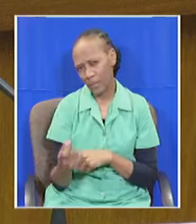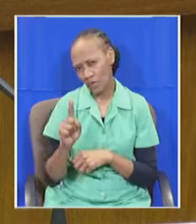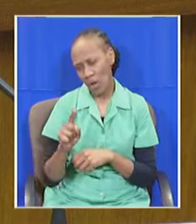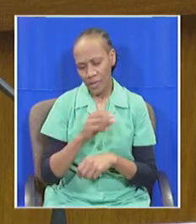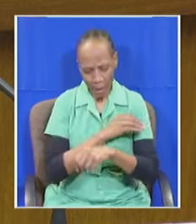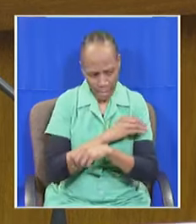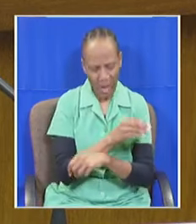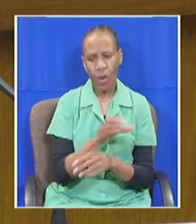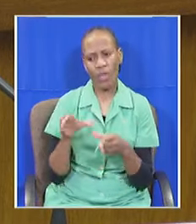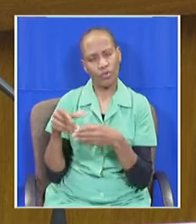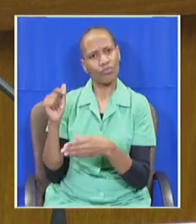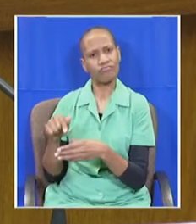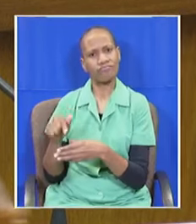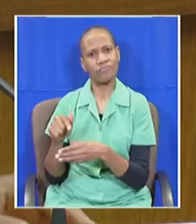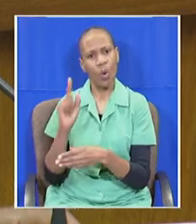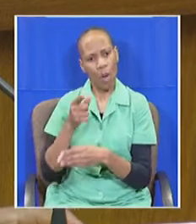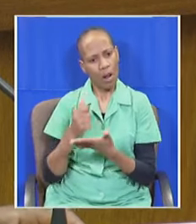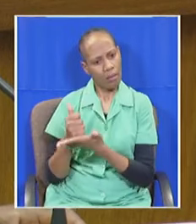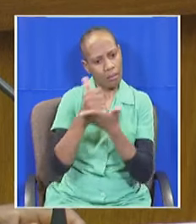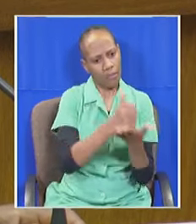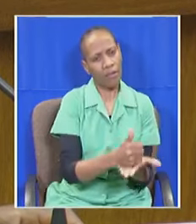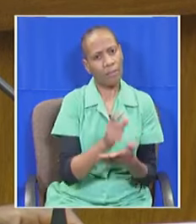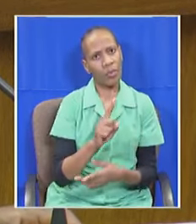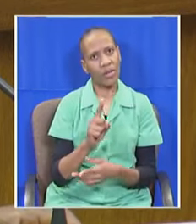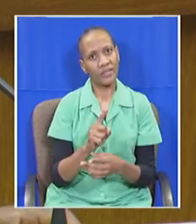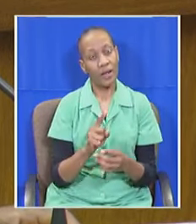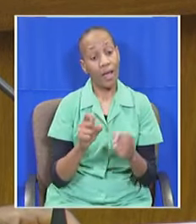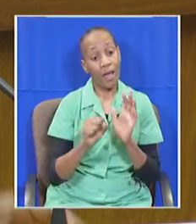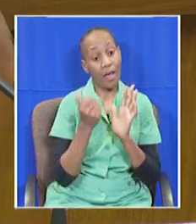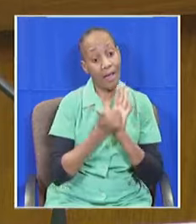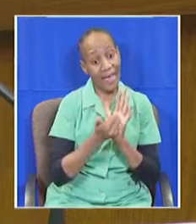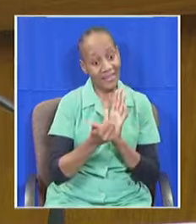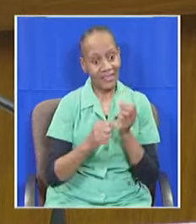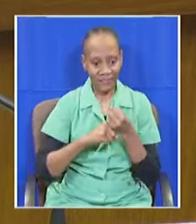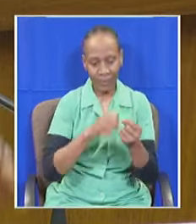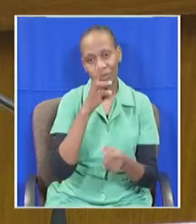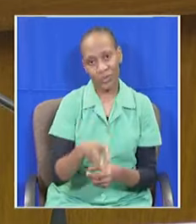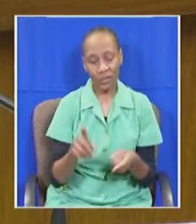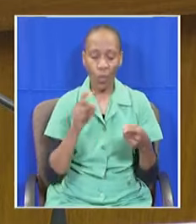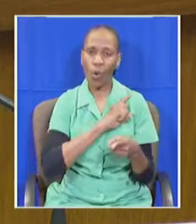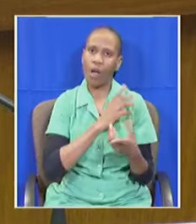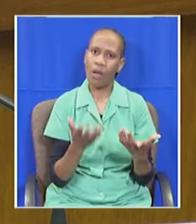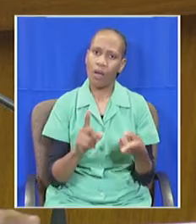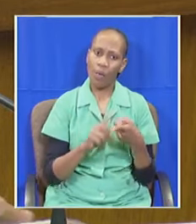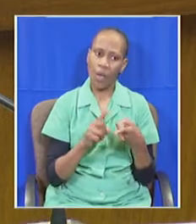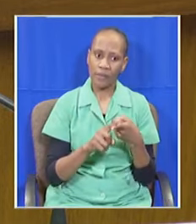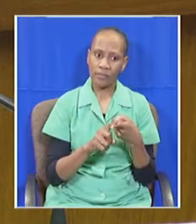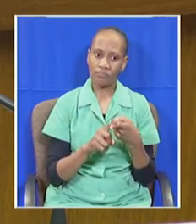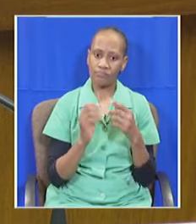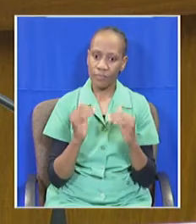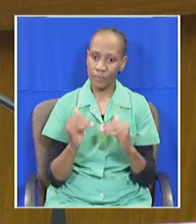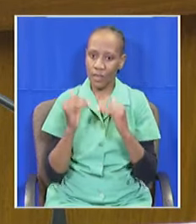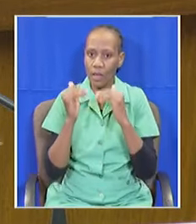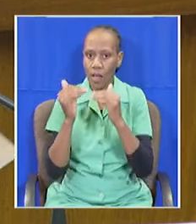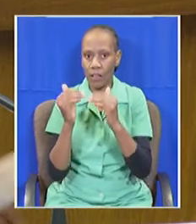leaders will assist in achieving one of the major objectives of the Act, namely to restore the integrity and